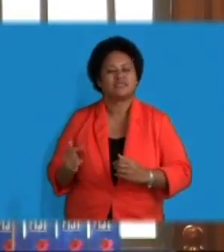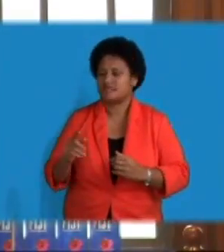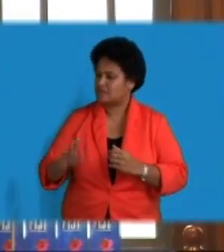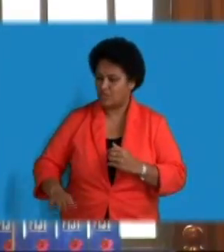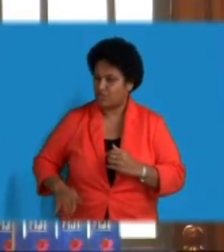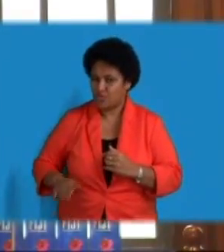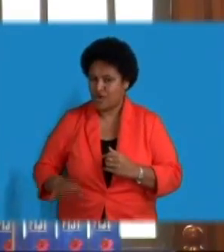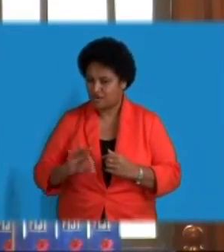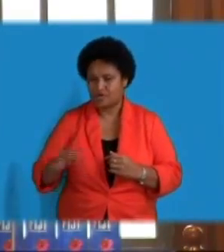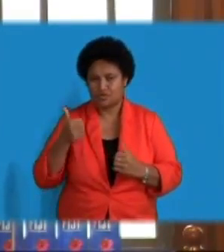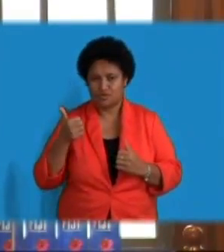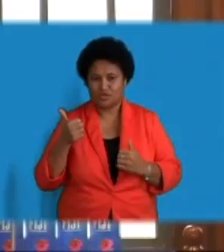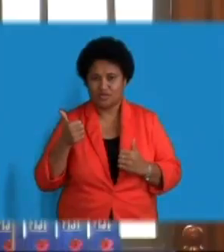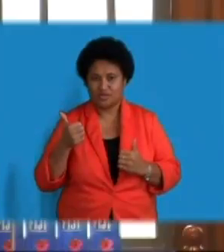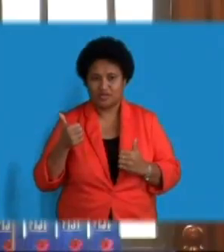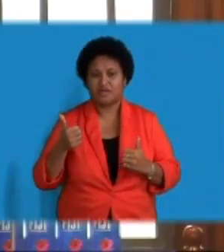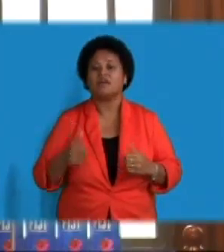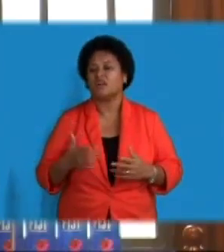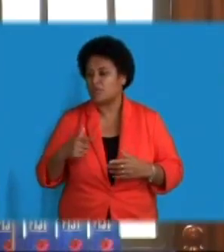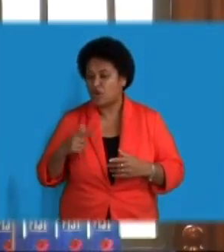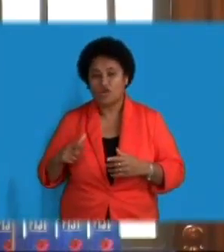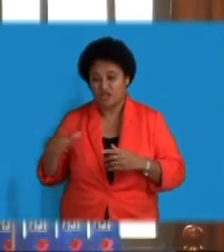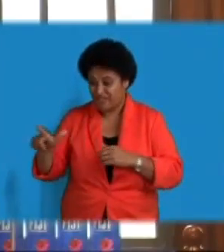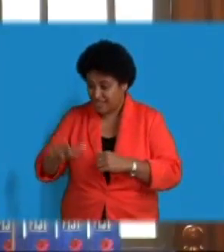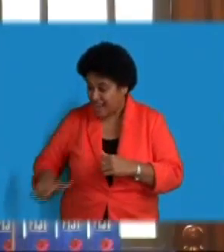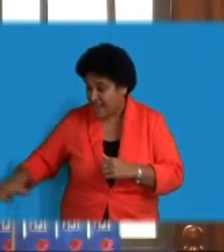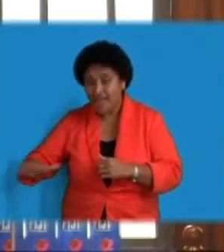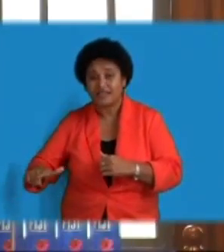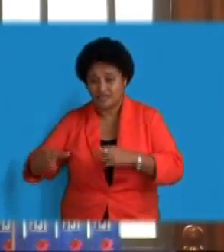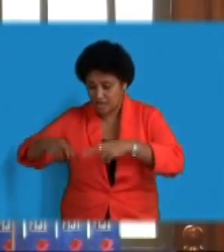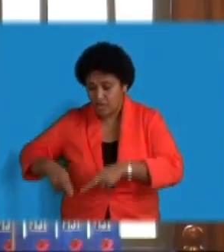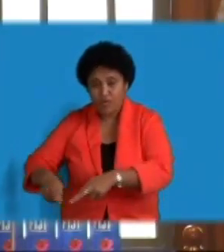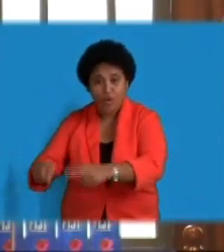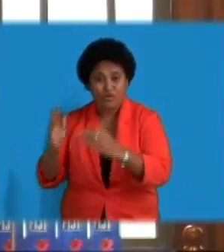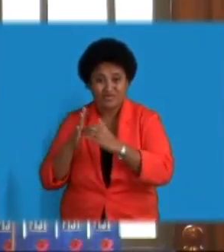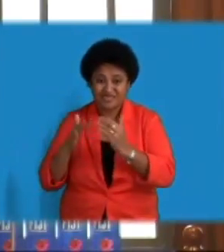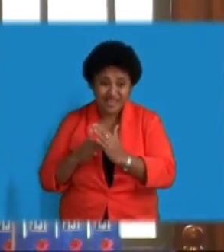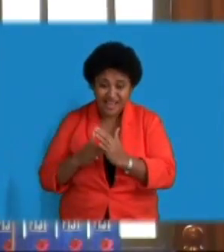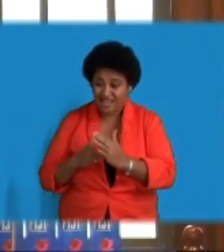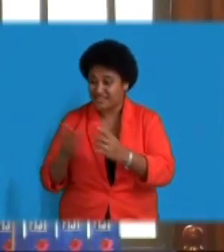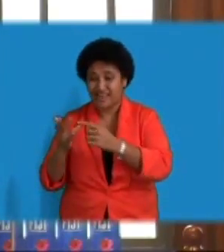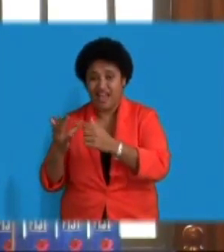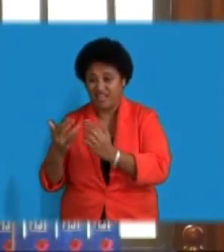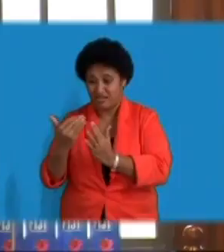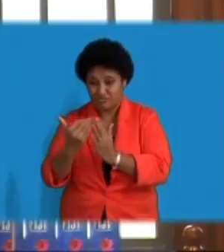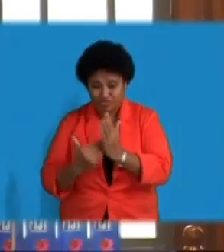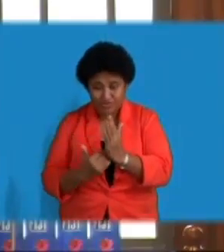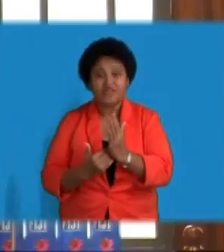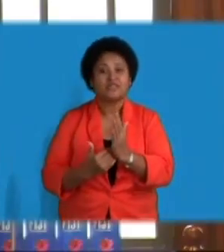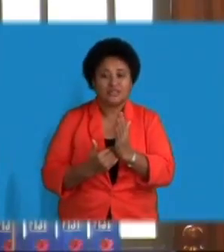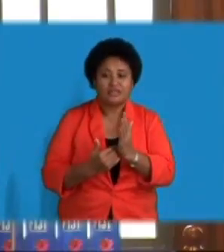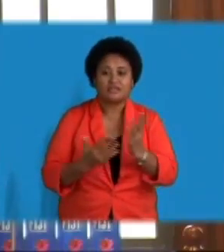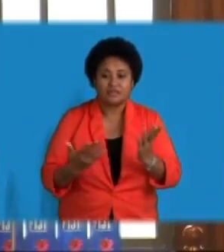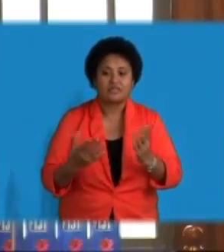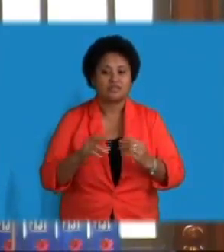planning requirements because of the size of the lots, the sizes of the roads, and all the other requirements. All what they